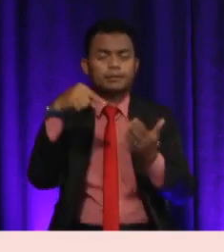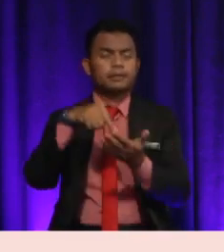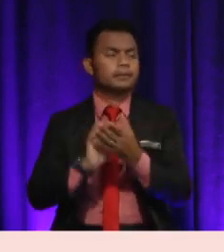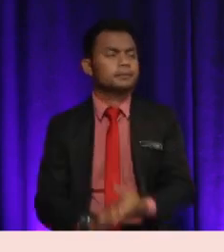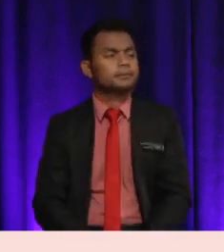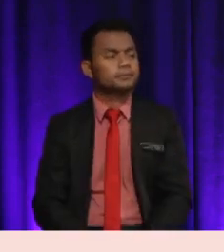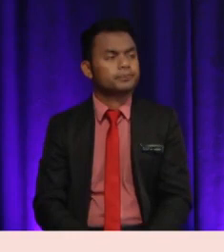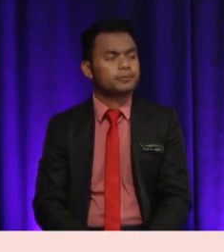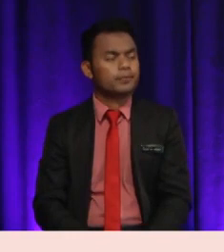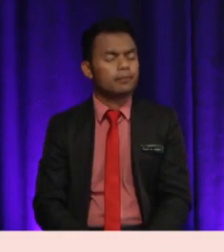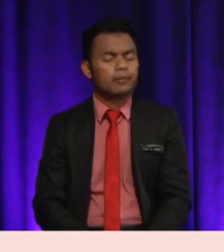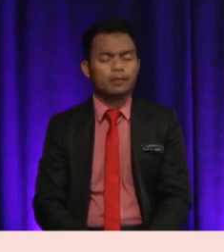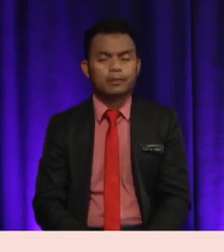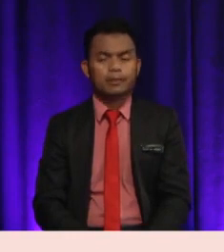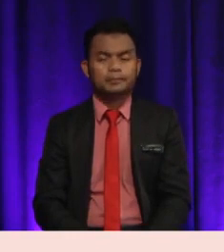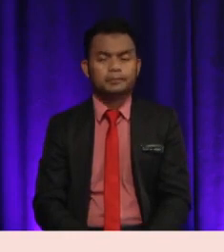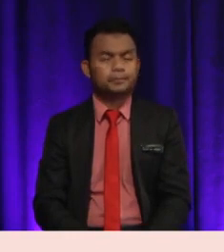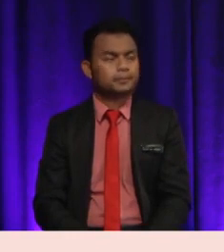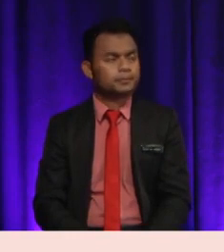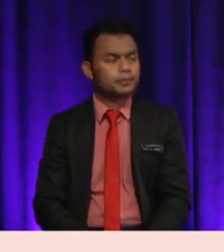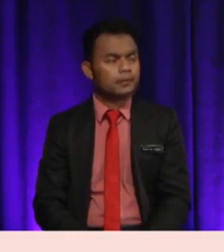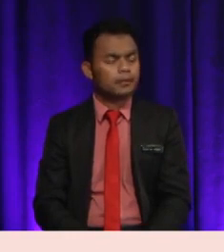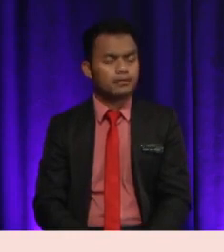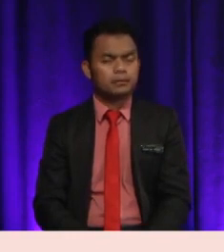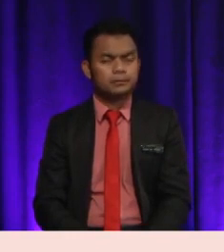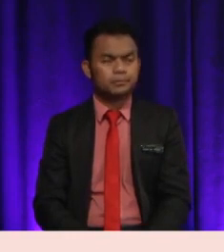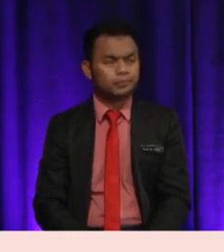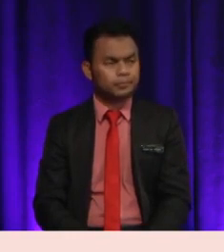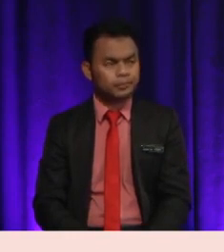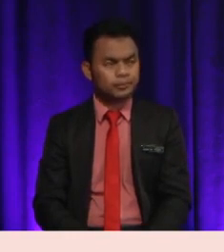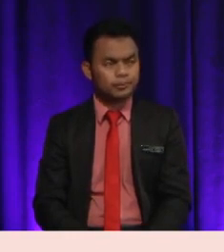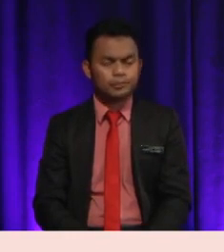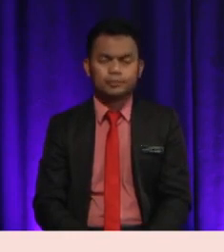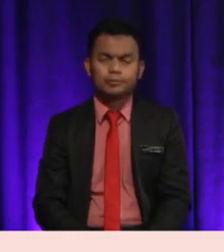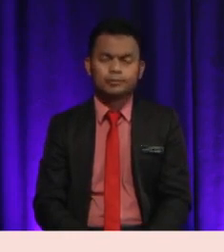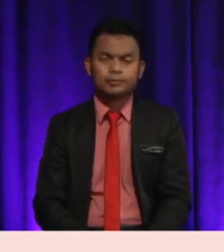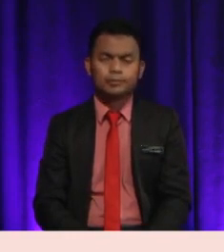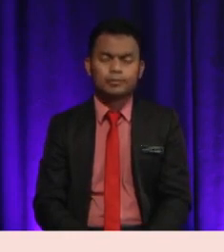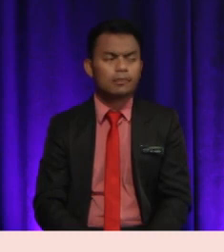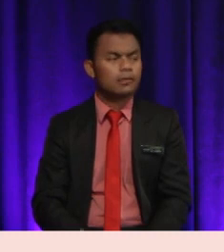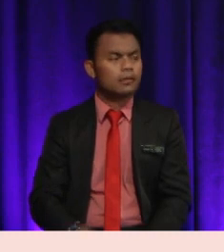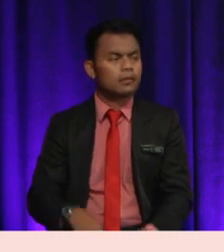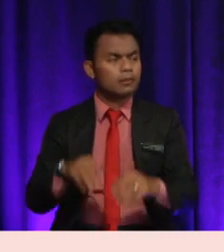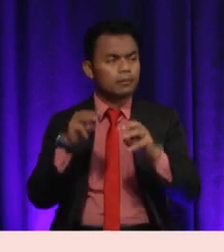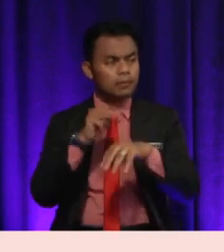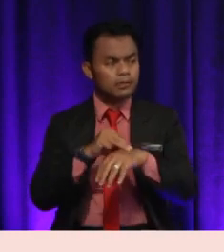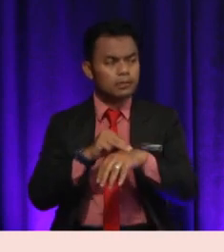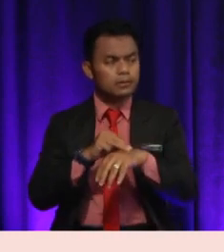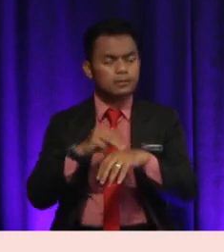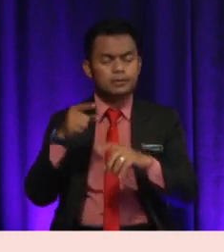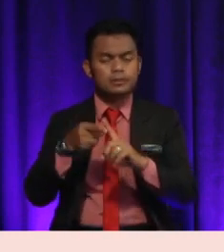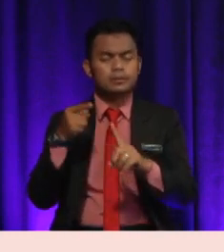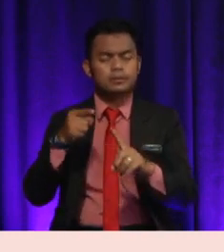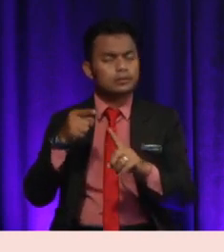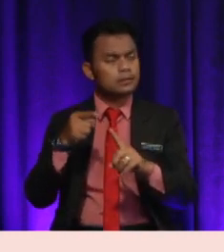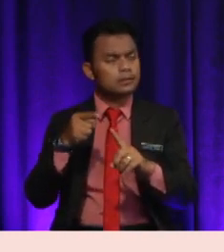of this paragraph is Lily did some research about the lens to buy, but she was on a very tight budget. Fortunately, her parents